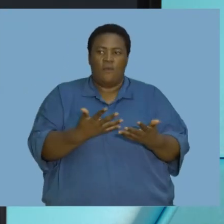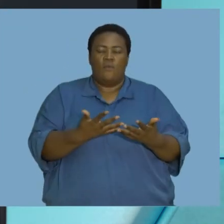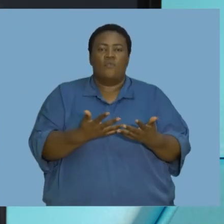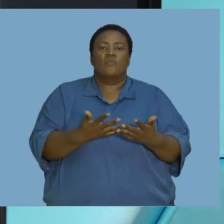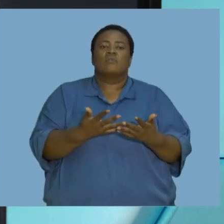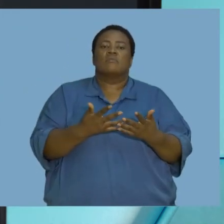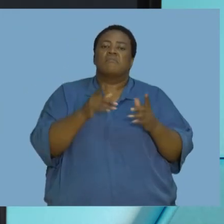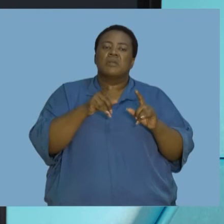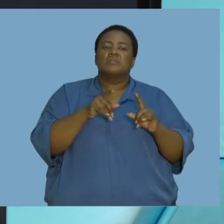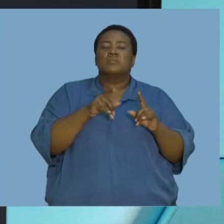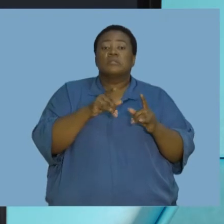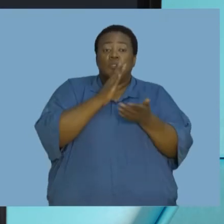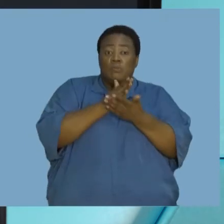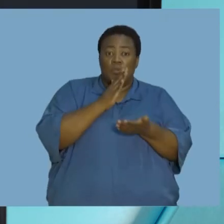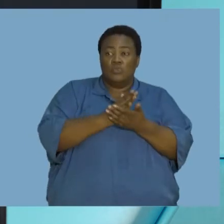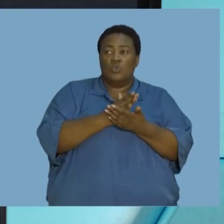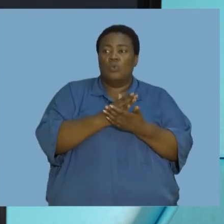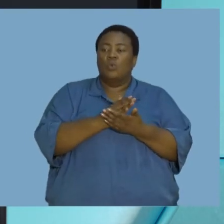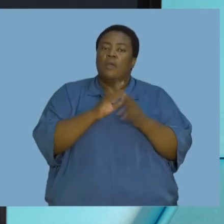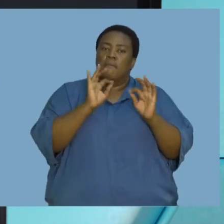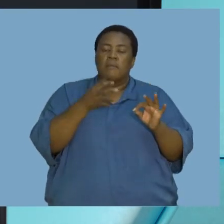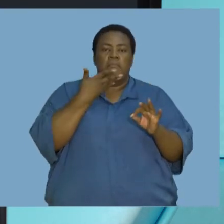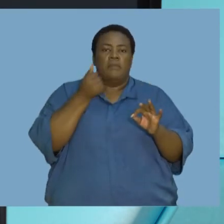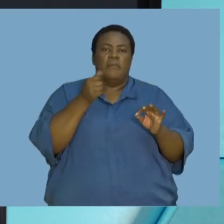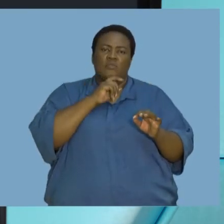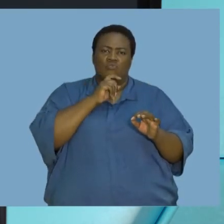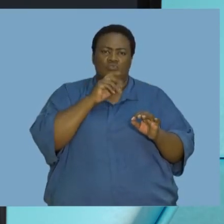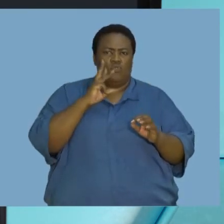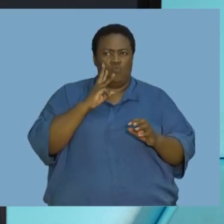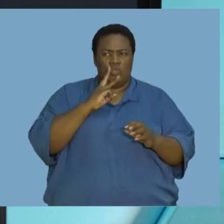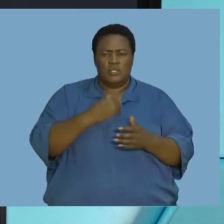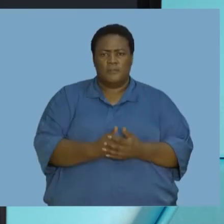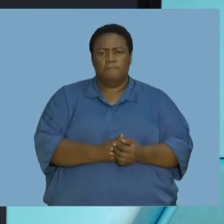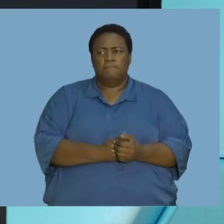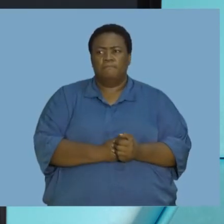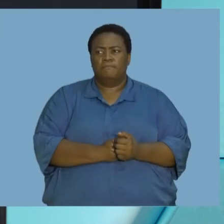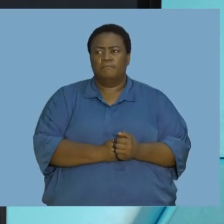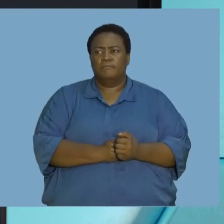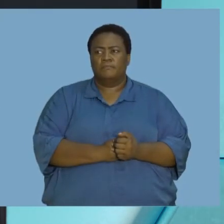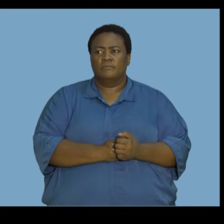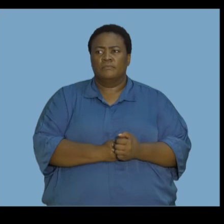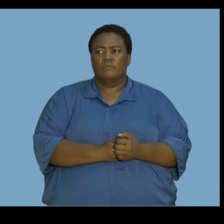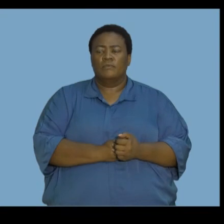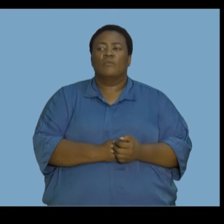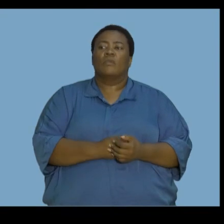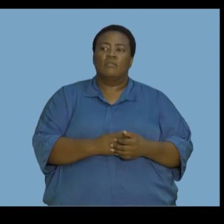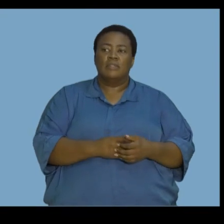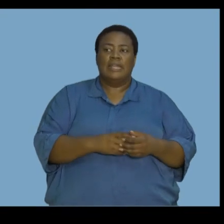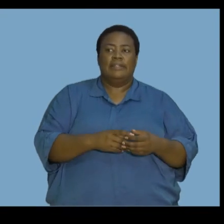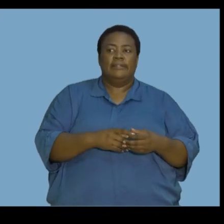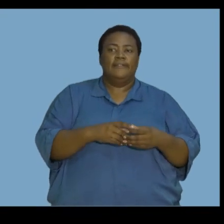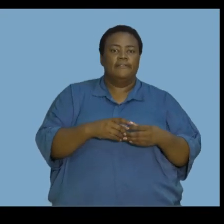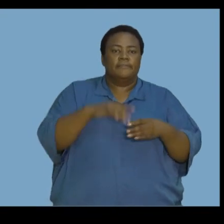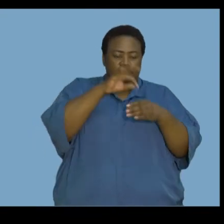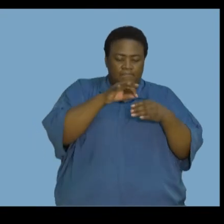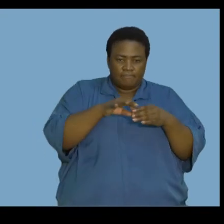refined and made much more conservatively to ensure maximum and best use of water. Okay, so overgrazing